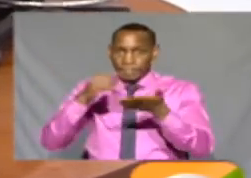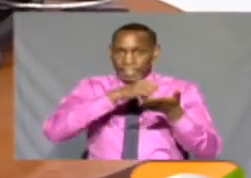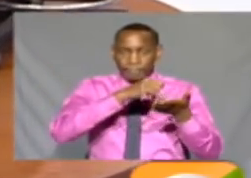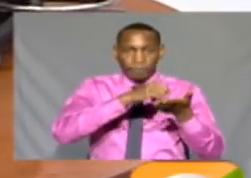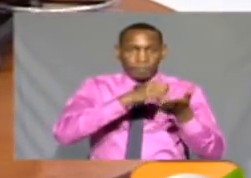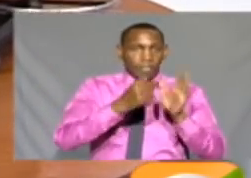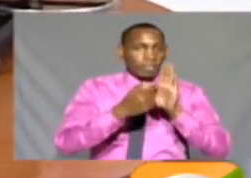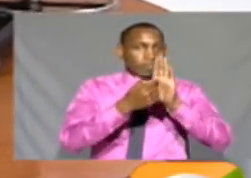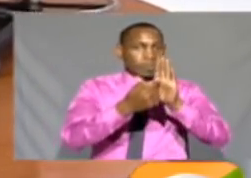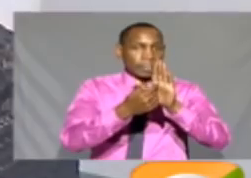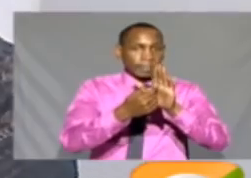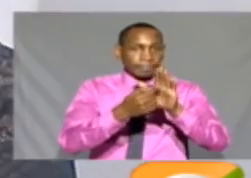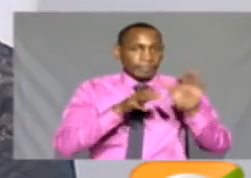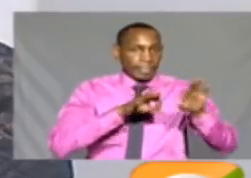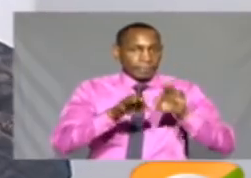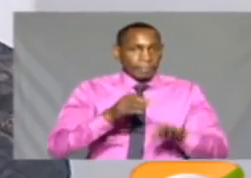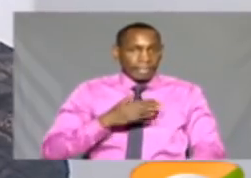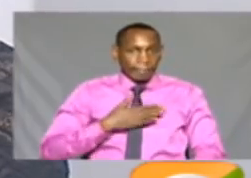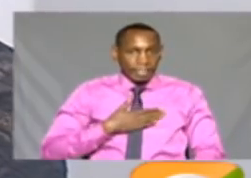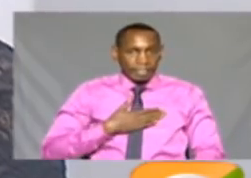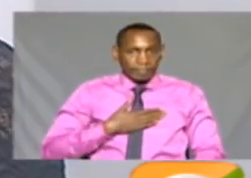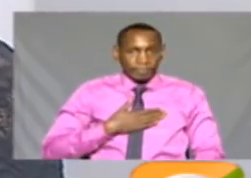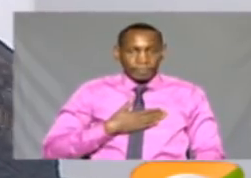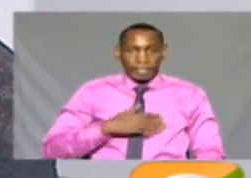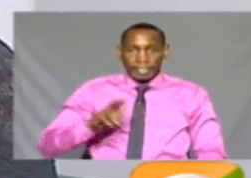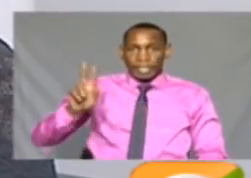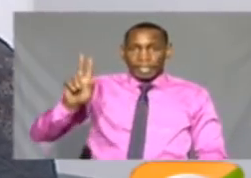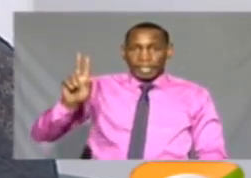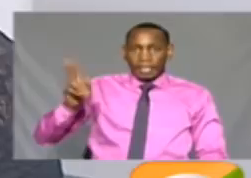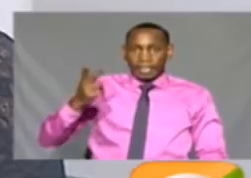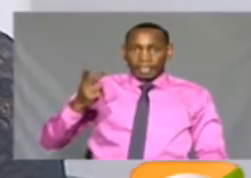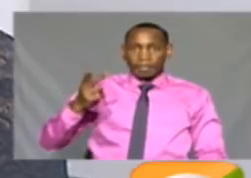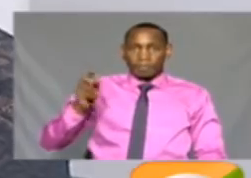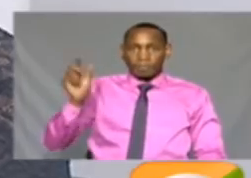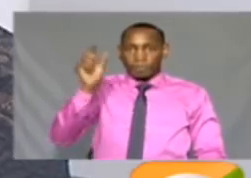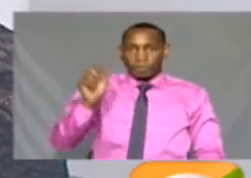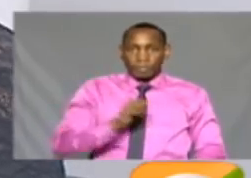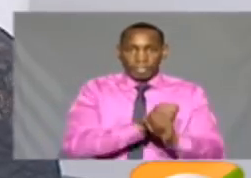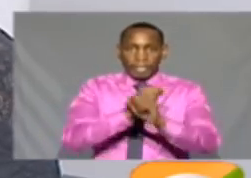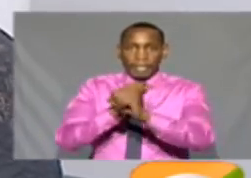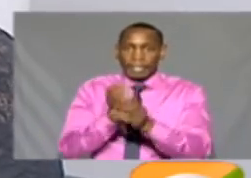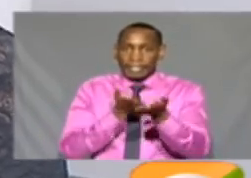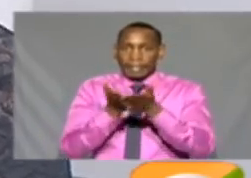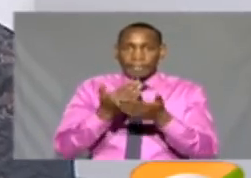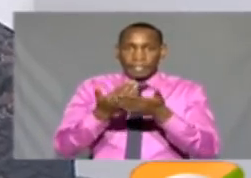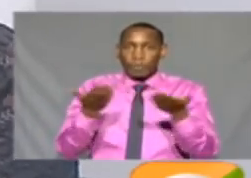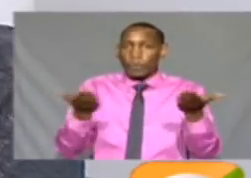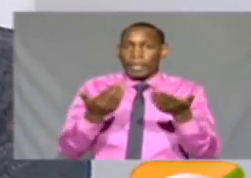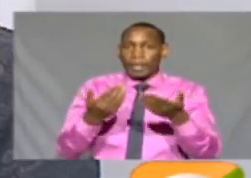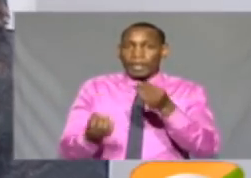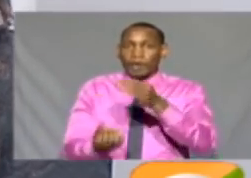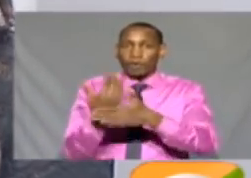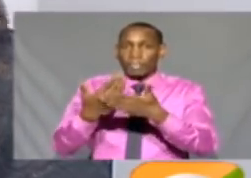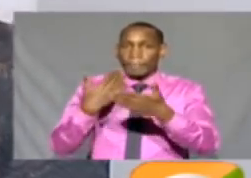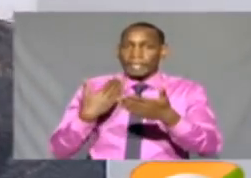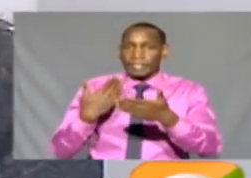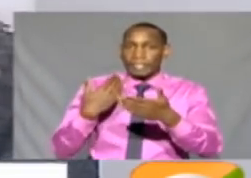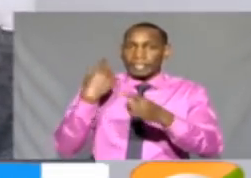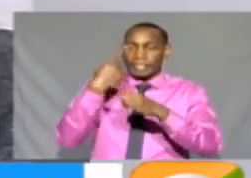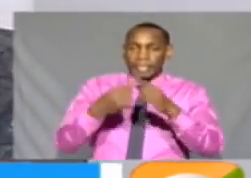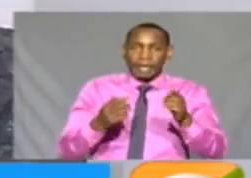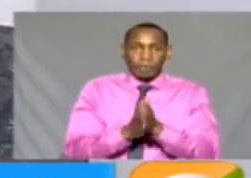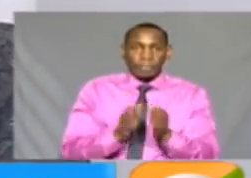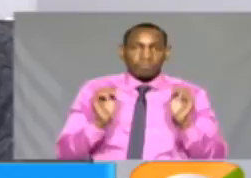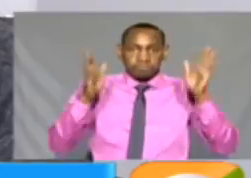I highlighted this in my explainer. Where is the Kenya Coast Guard Service that was launched just last year, if you remember, with a lot of pomp